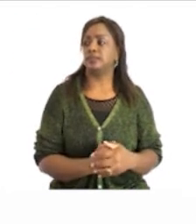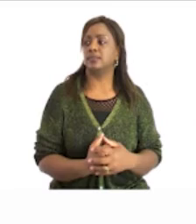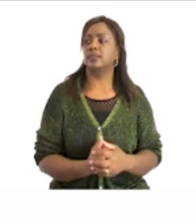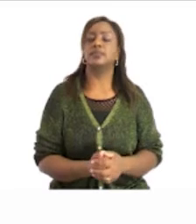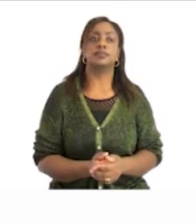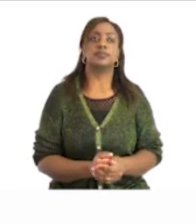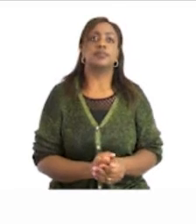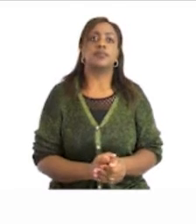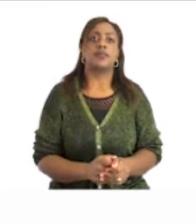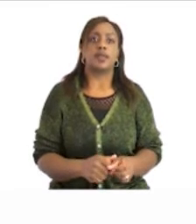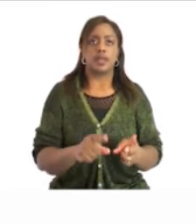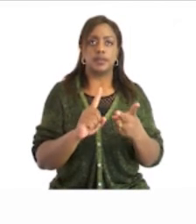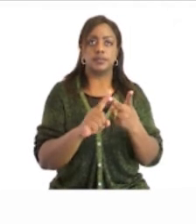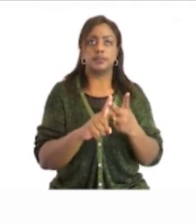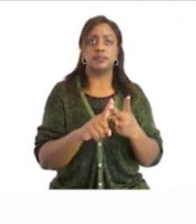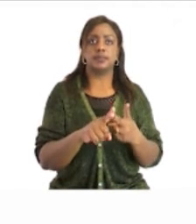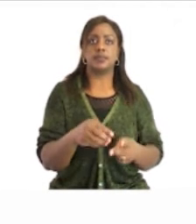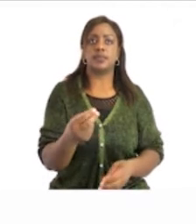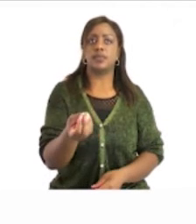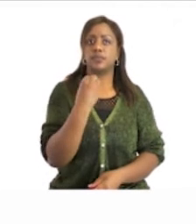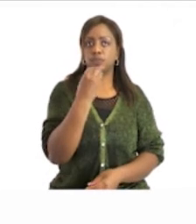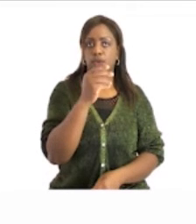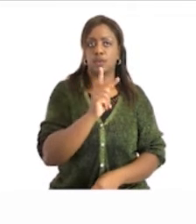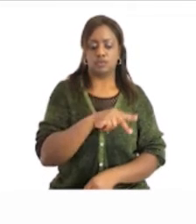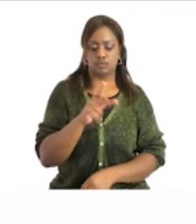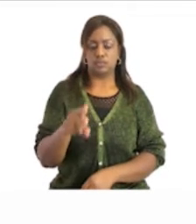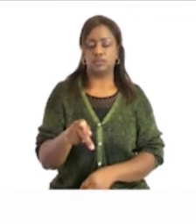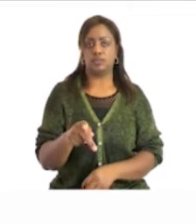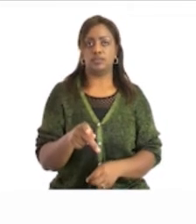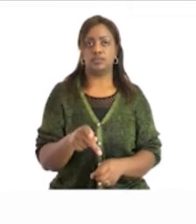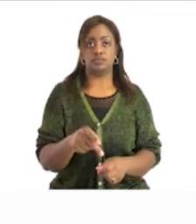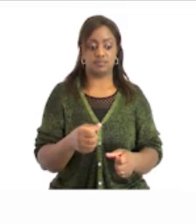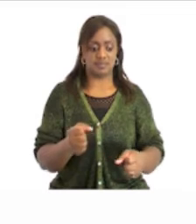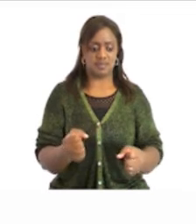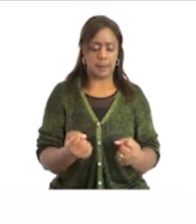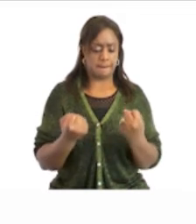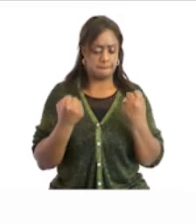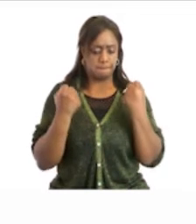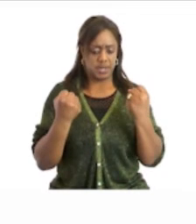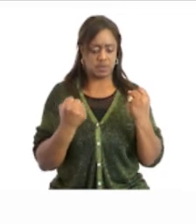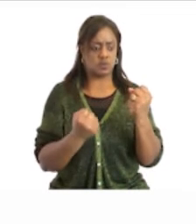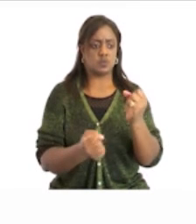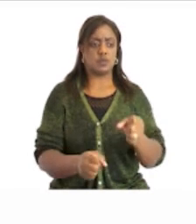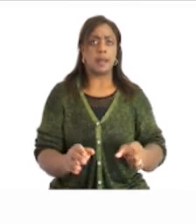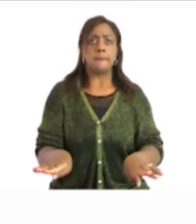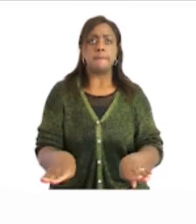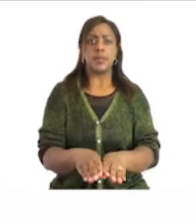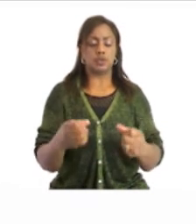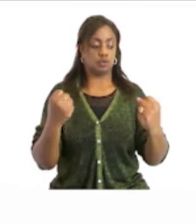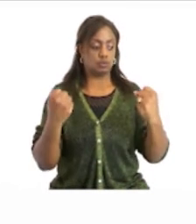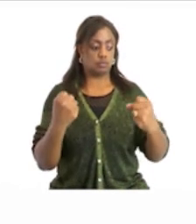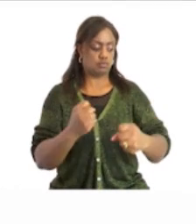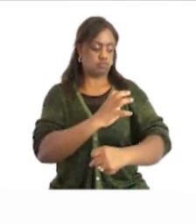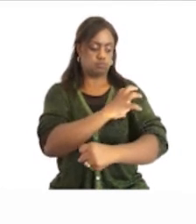protein. Proteins build up your muscles. So this one is specifically for the boys. I know that you guys, you want to be strong like